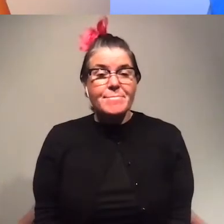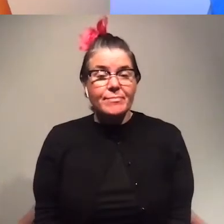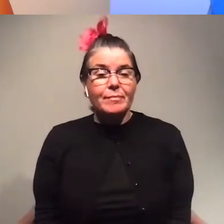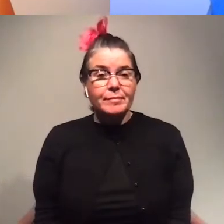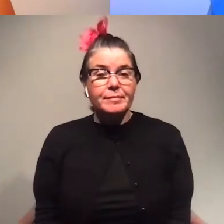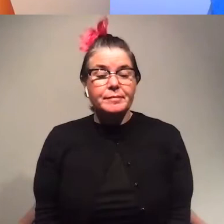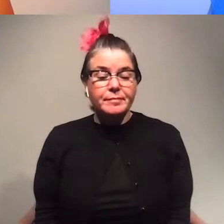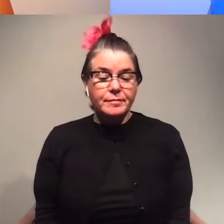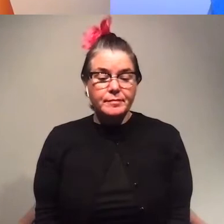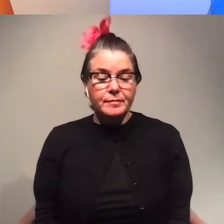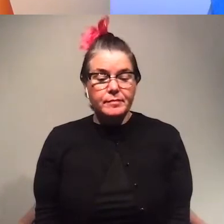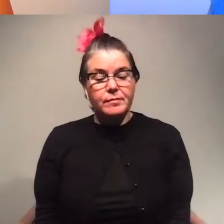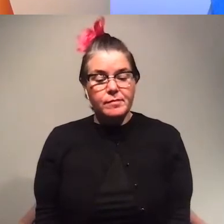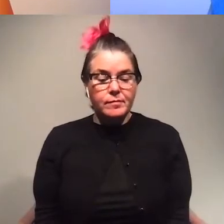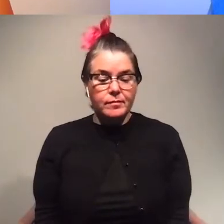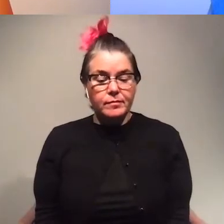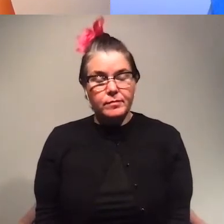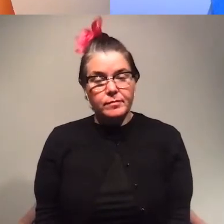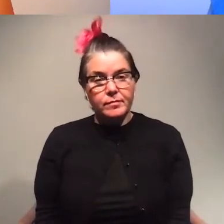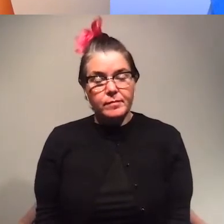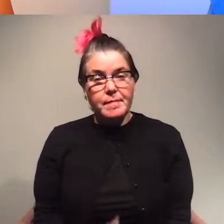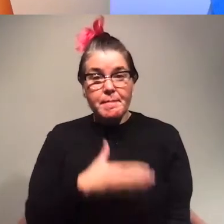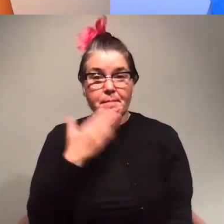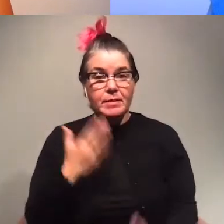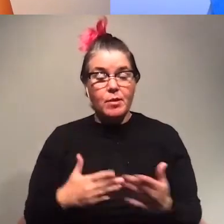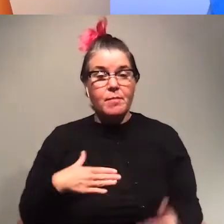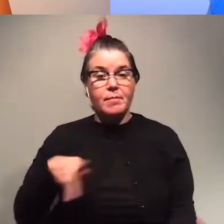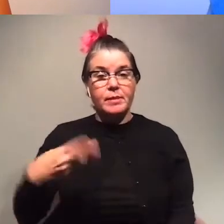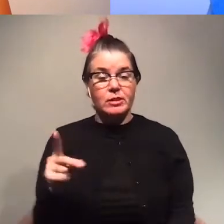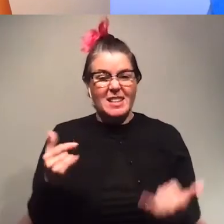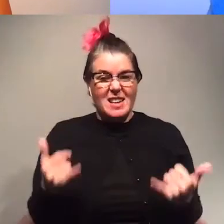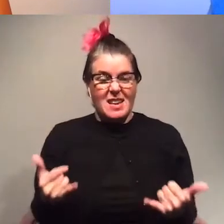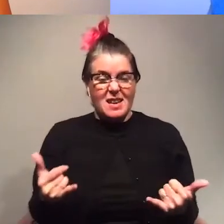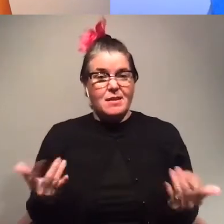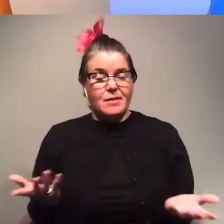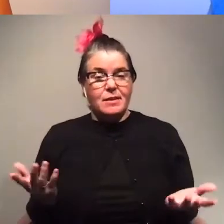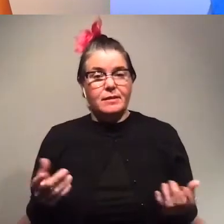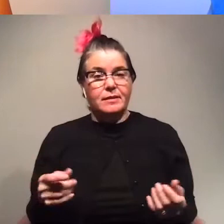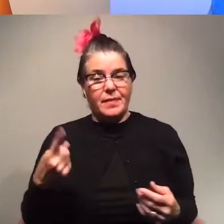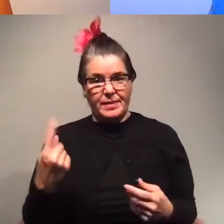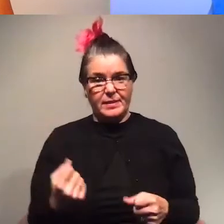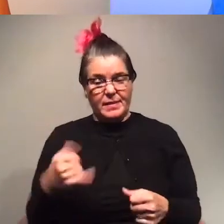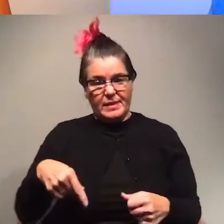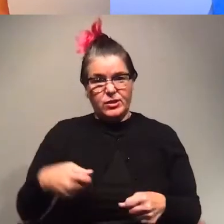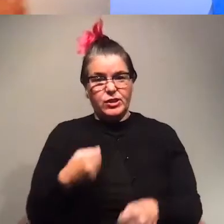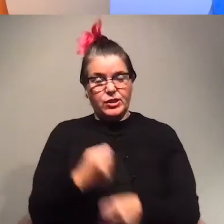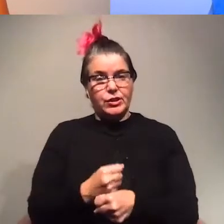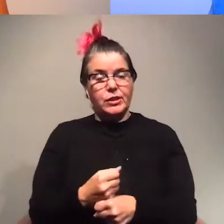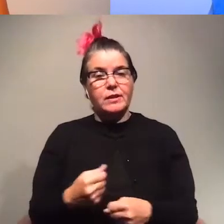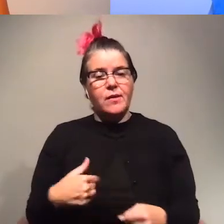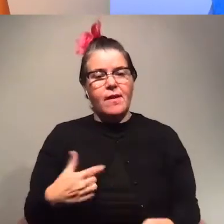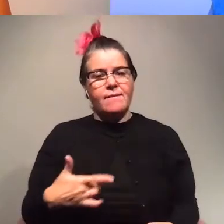I think the best part of my PhD right now is this year, because I now feel like I